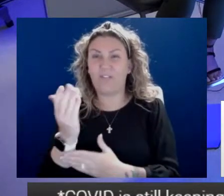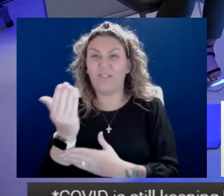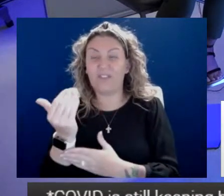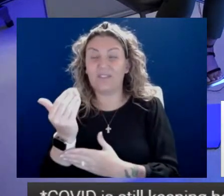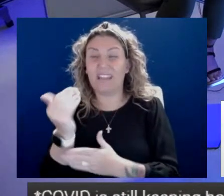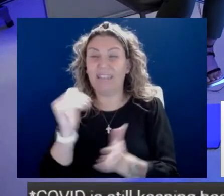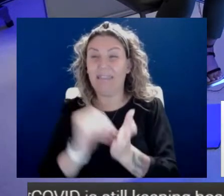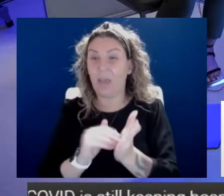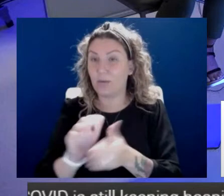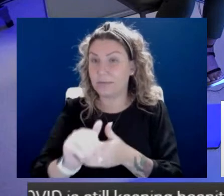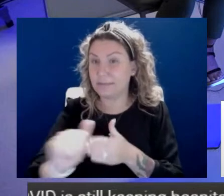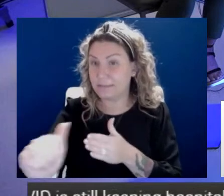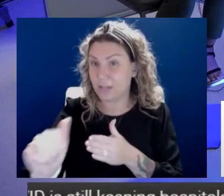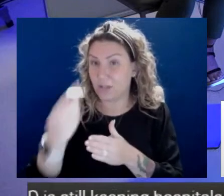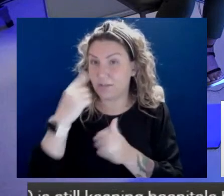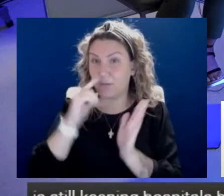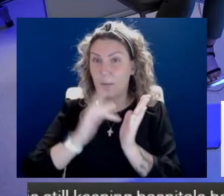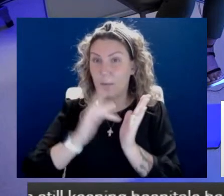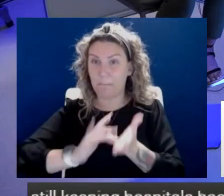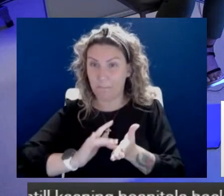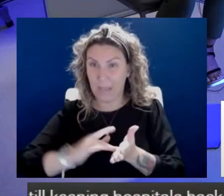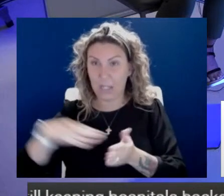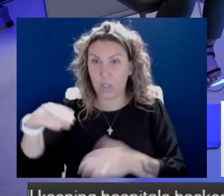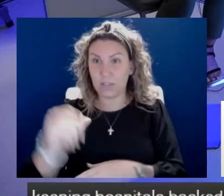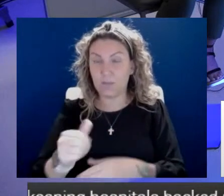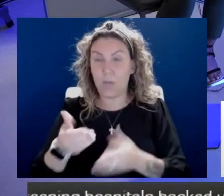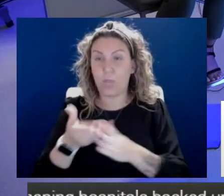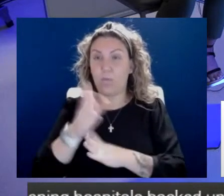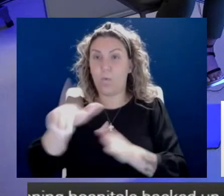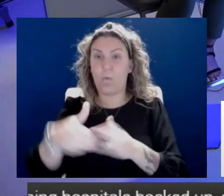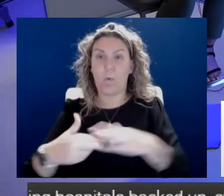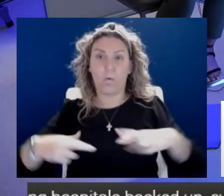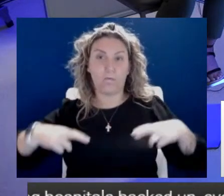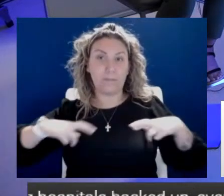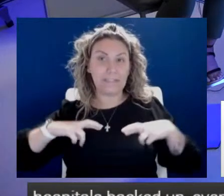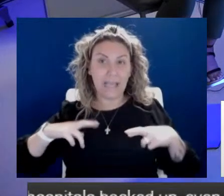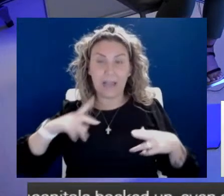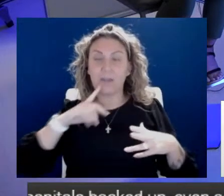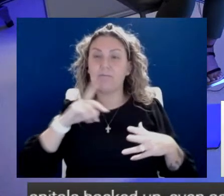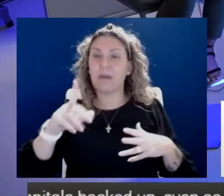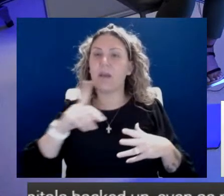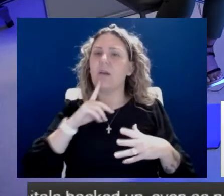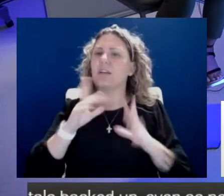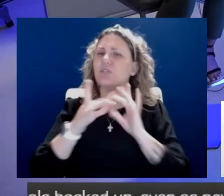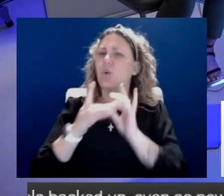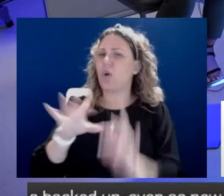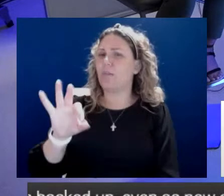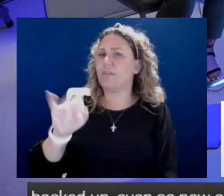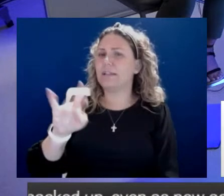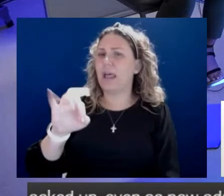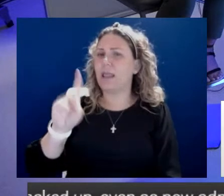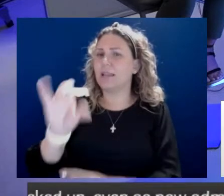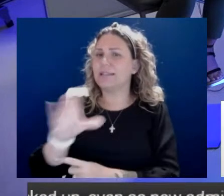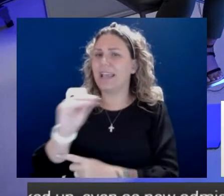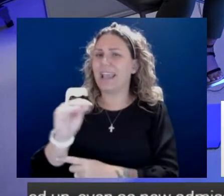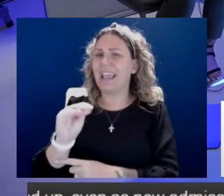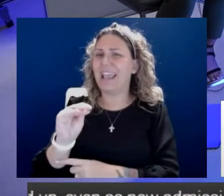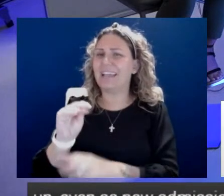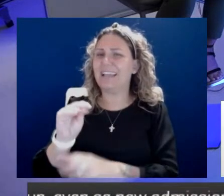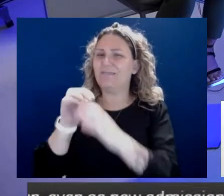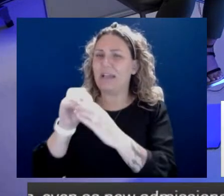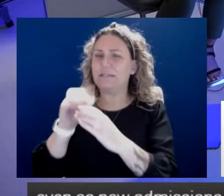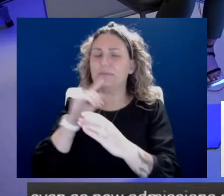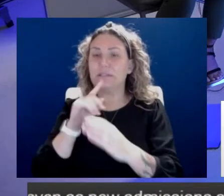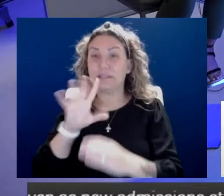$315,000 in medical expenses just throughout their retirement. That's according to Fidelity Investments. That's 5% higher than it